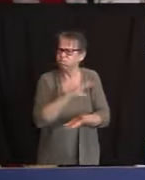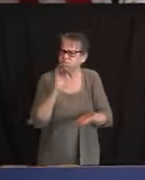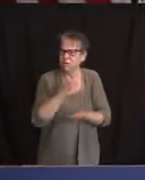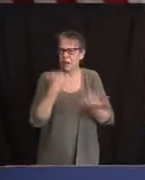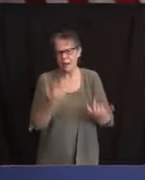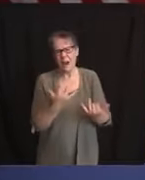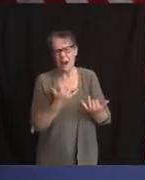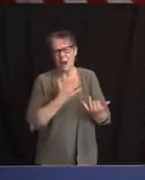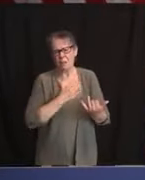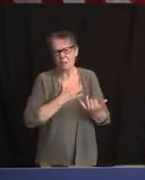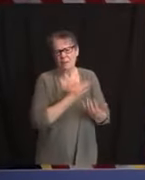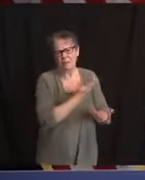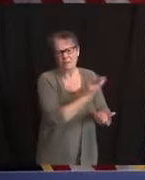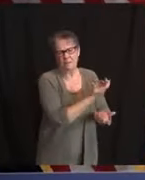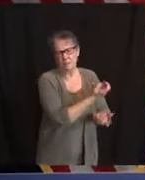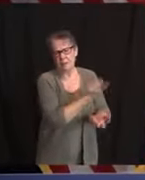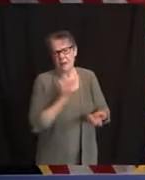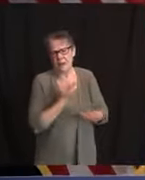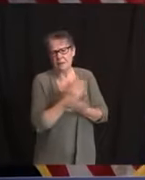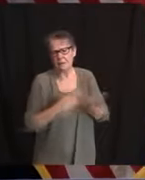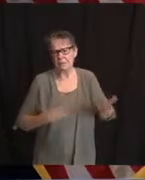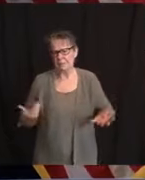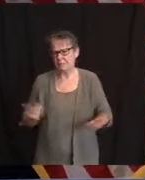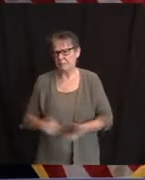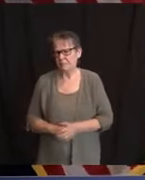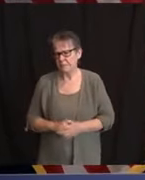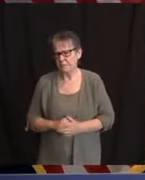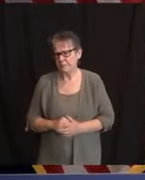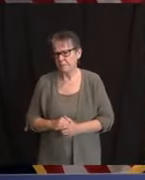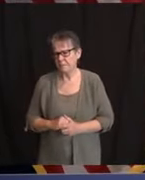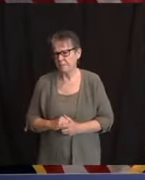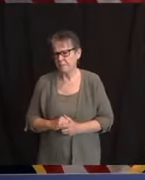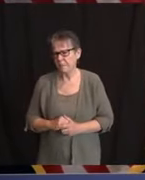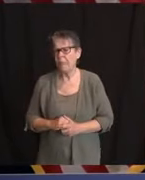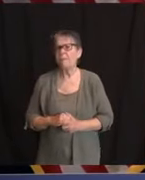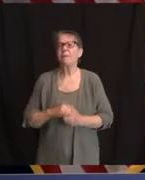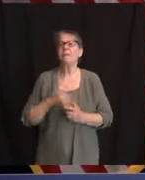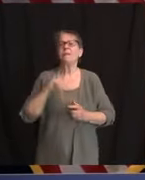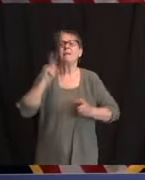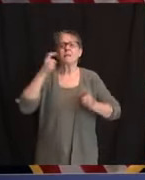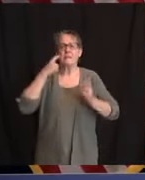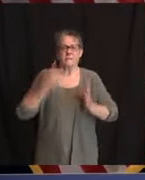for anybody on either side of the aisle. I don't know how, if you're on the ballot this November, you want to see